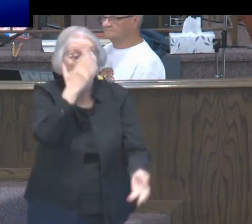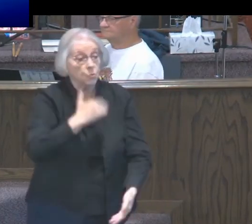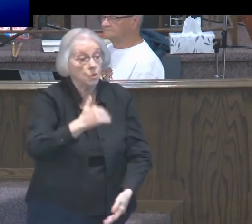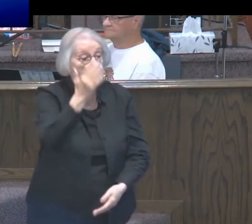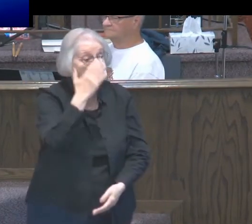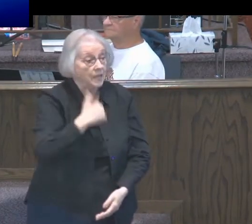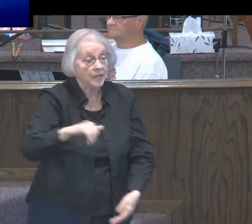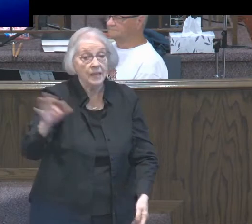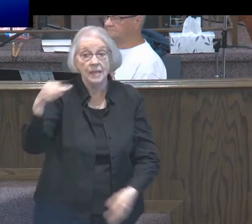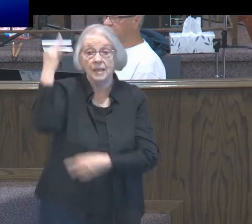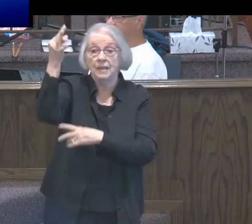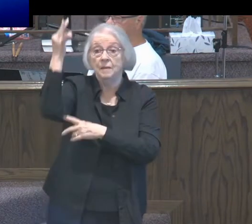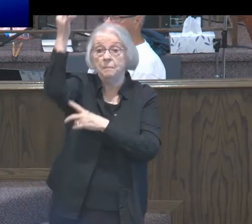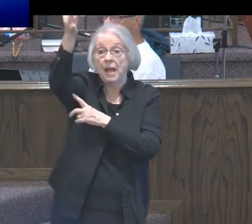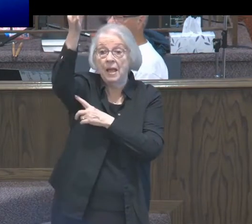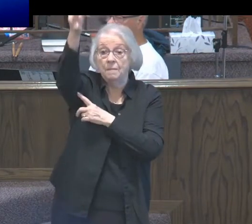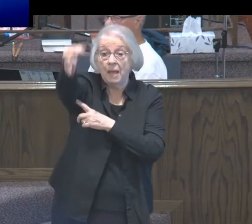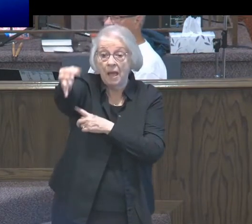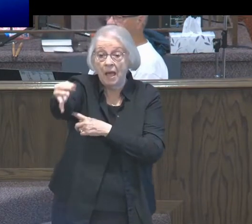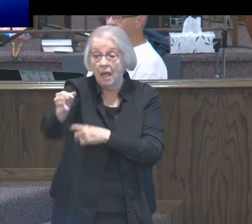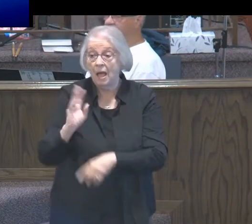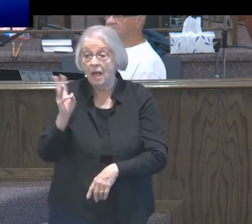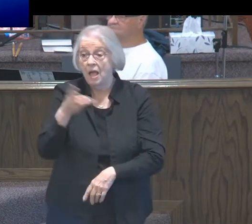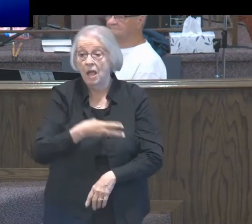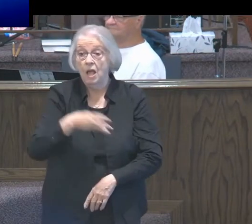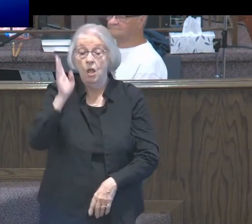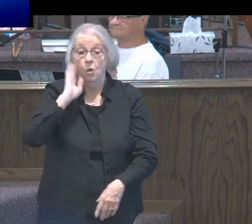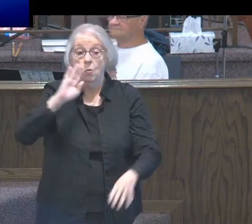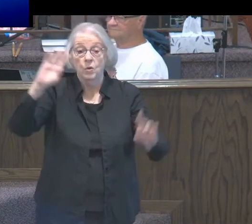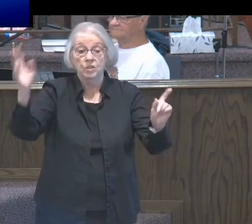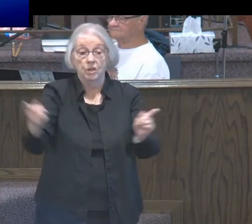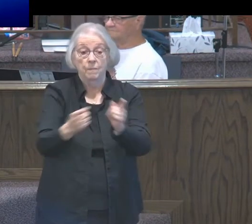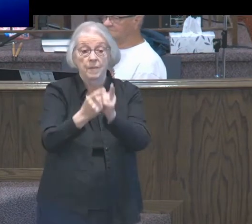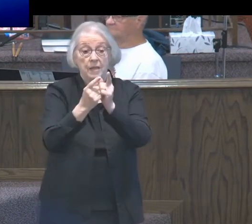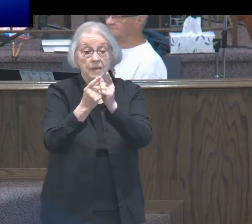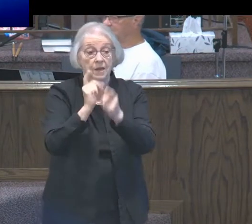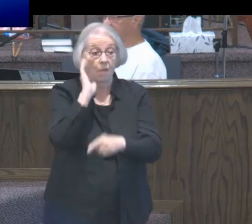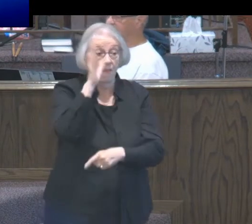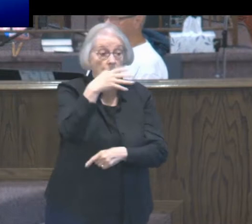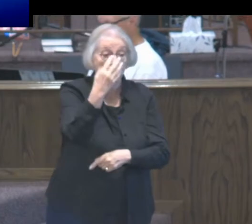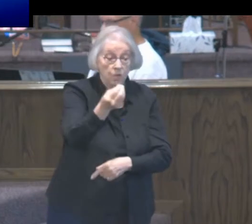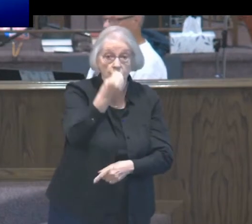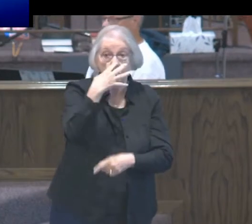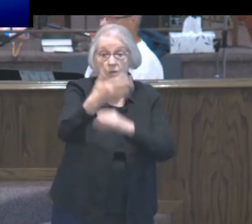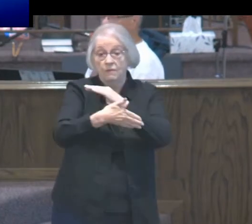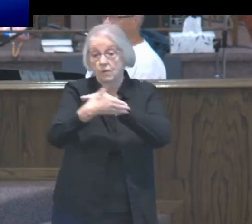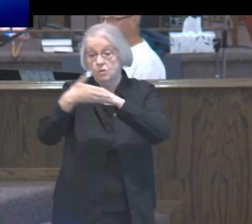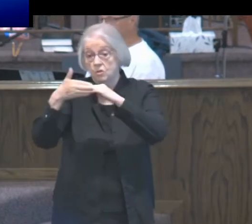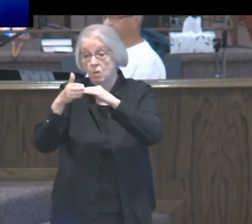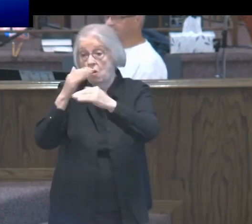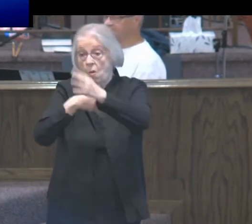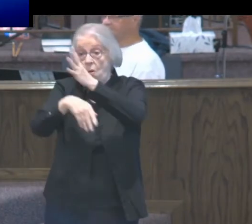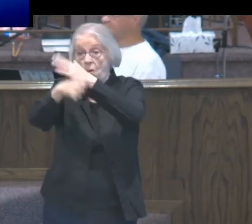the sweet by and by, we shall meet on that beautiful